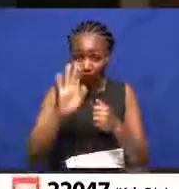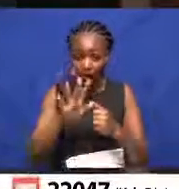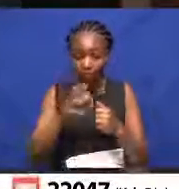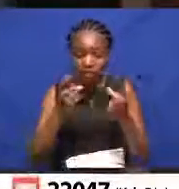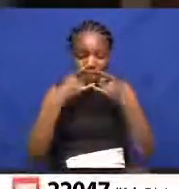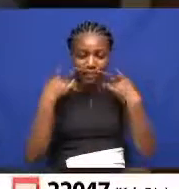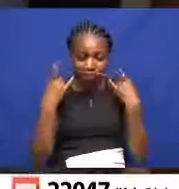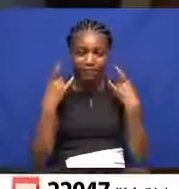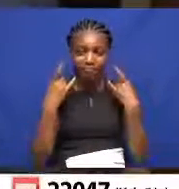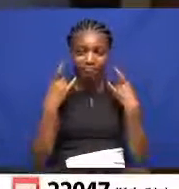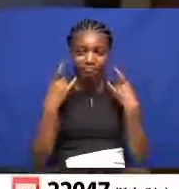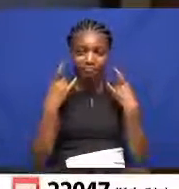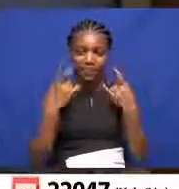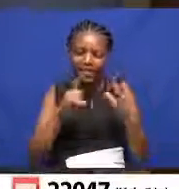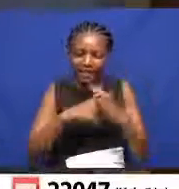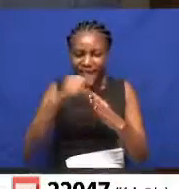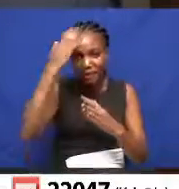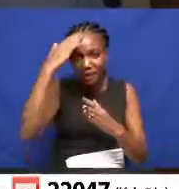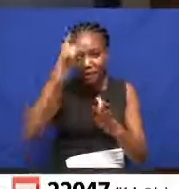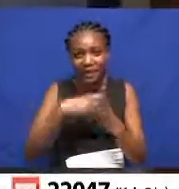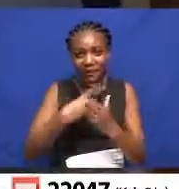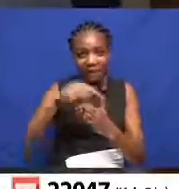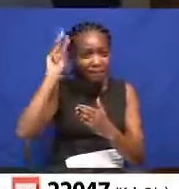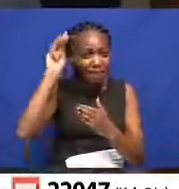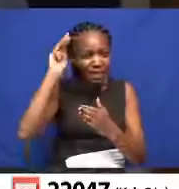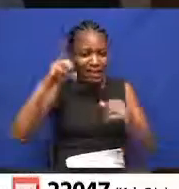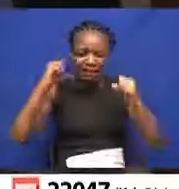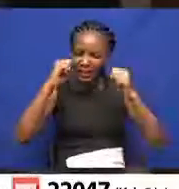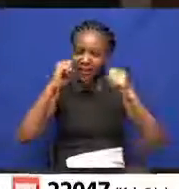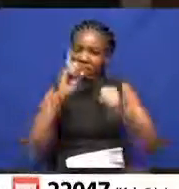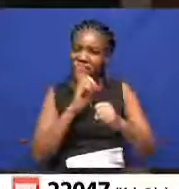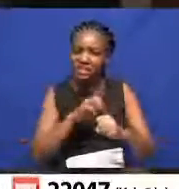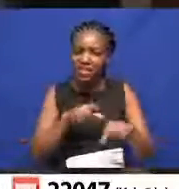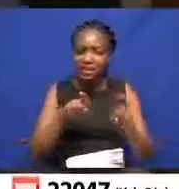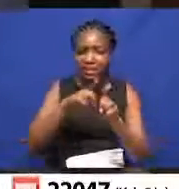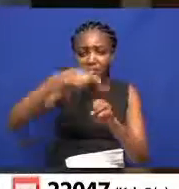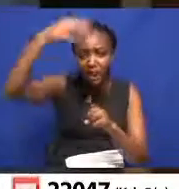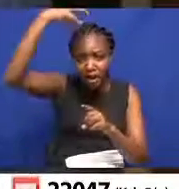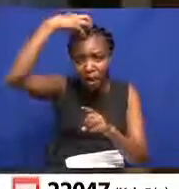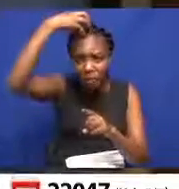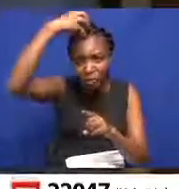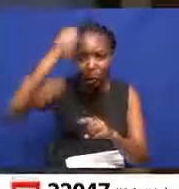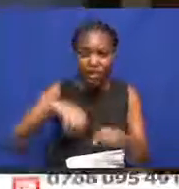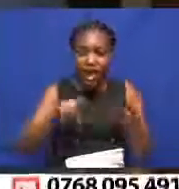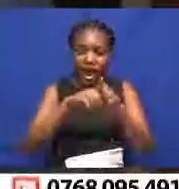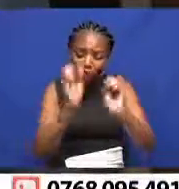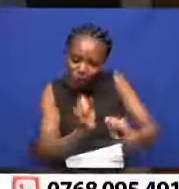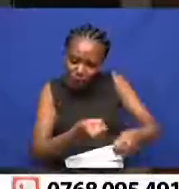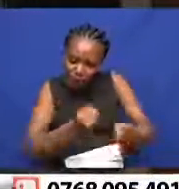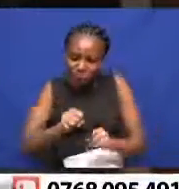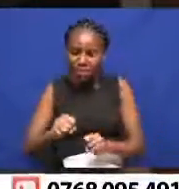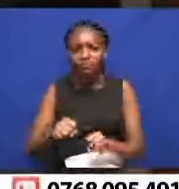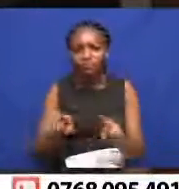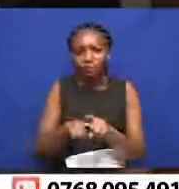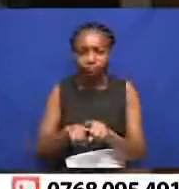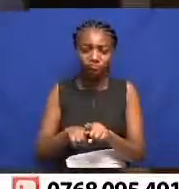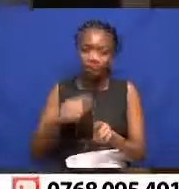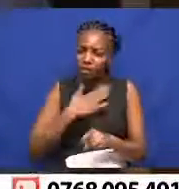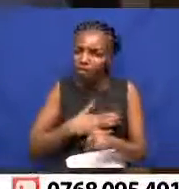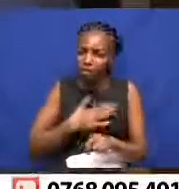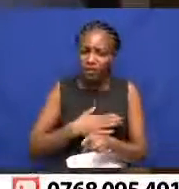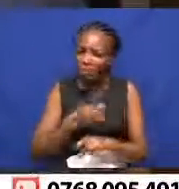Monday, and Mandera is on strike, Lamu is on strike, Homa Bay is on strike, do not go